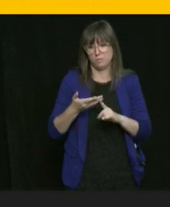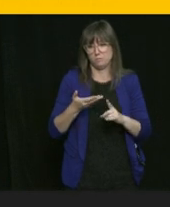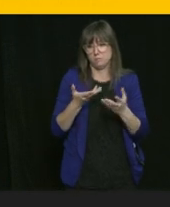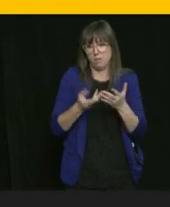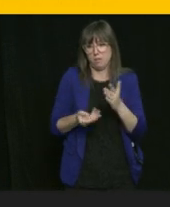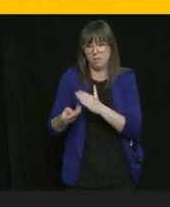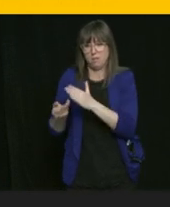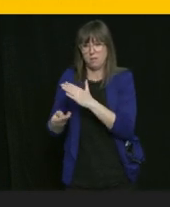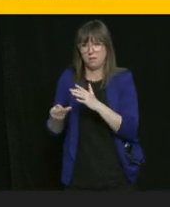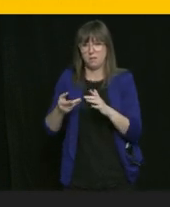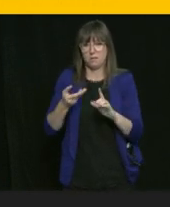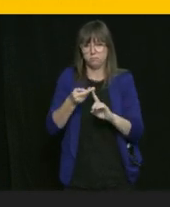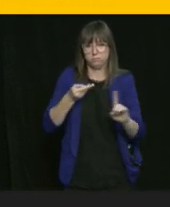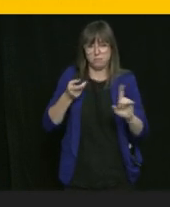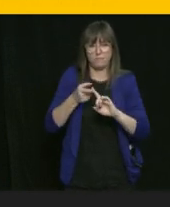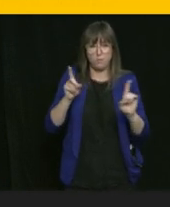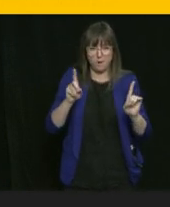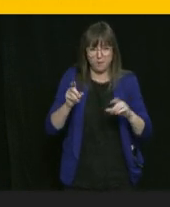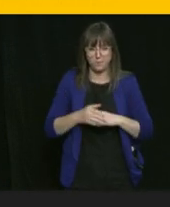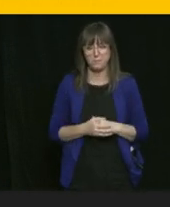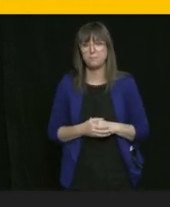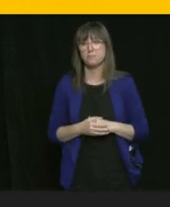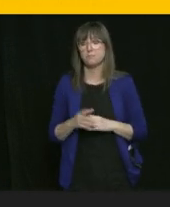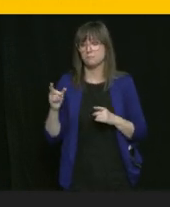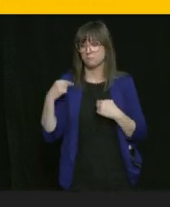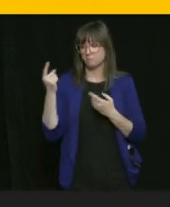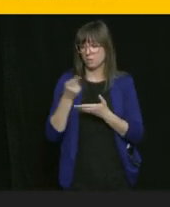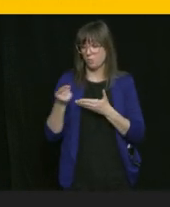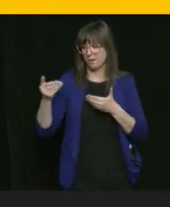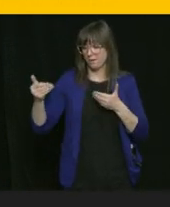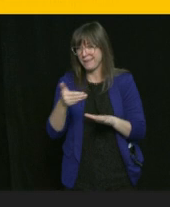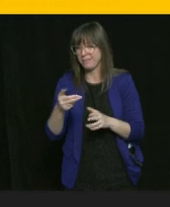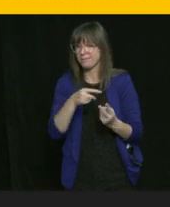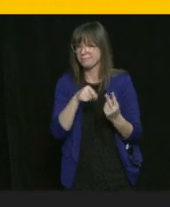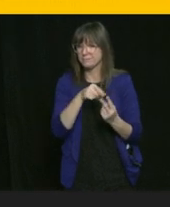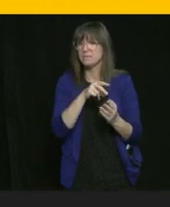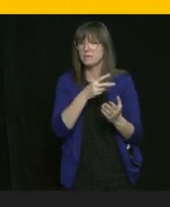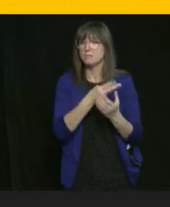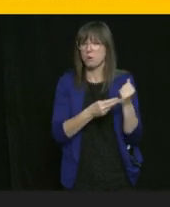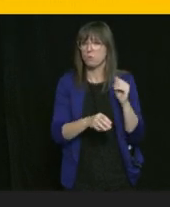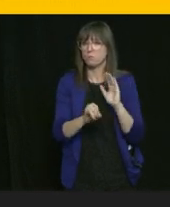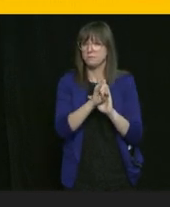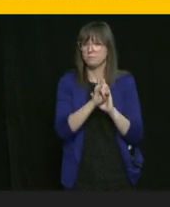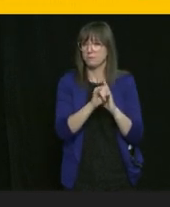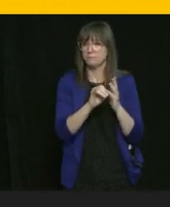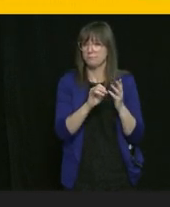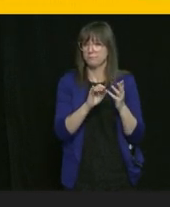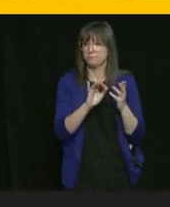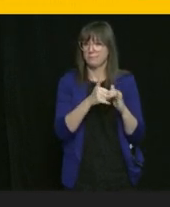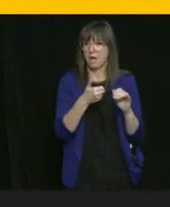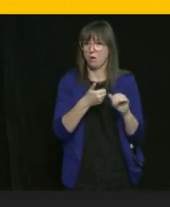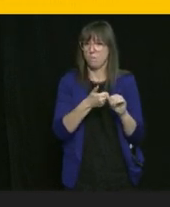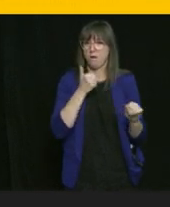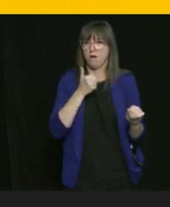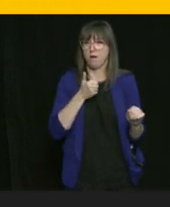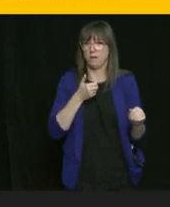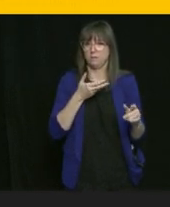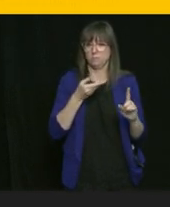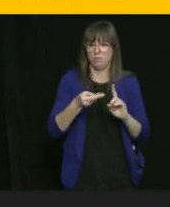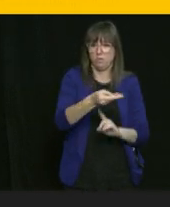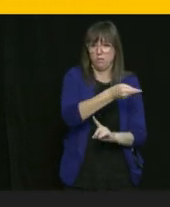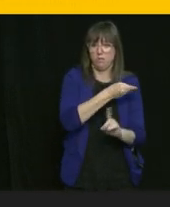of the disease. Over the past week, an average of 30 deaths severity and can lag behind increases in reported